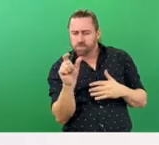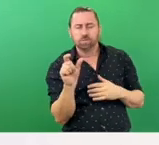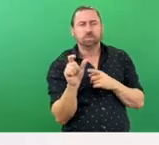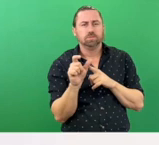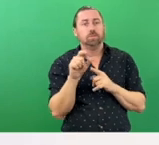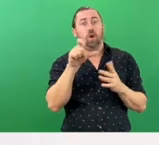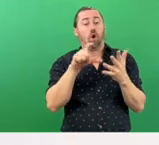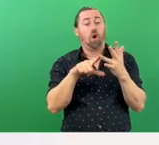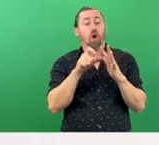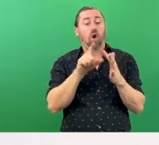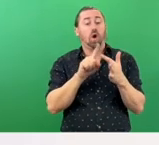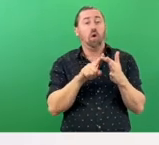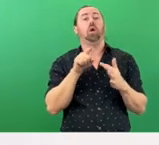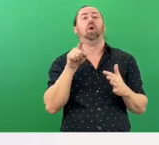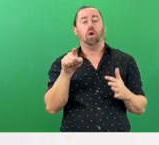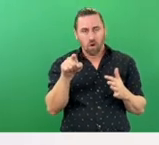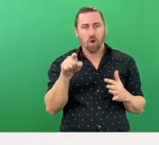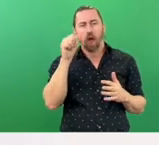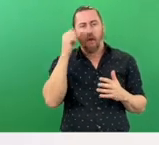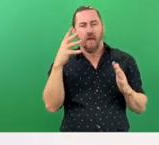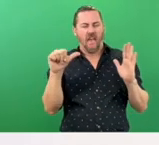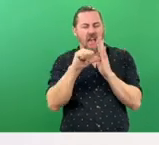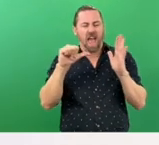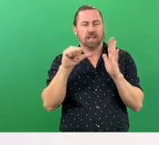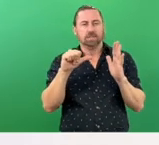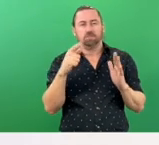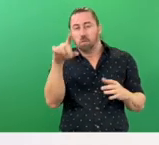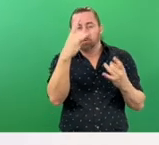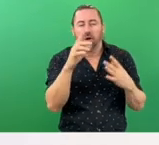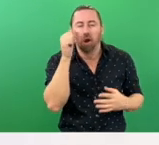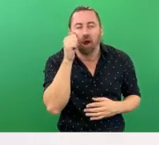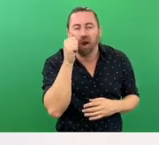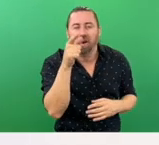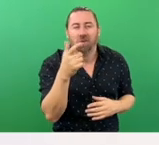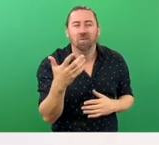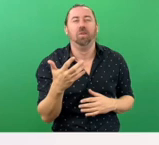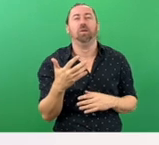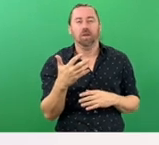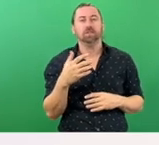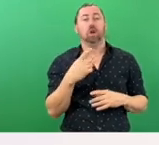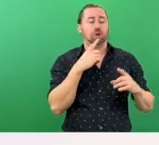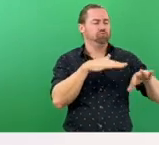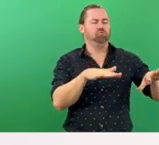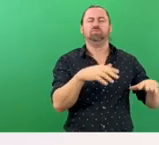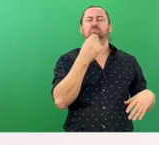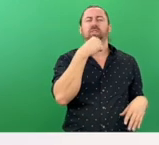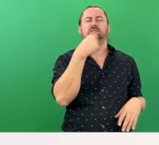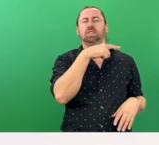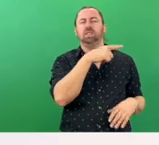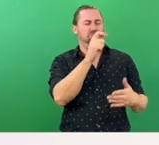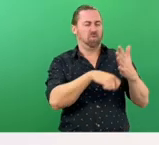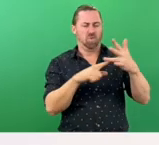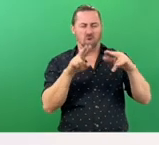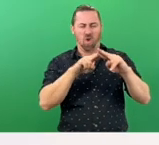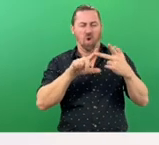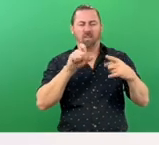on it. And that code indicates the hardness of your pencil. Some of you might already be aware of this. So this is one of my kids' pencils